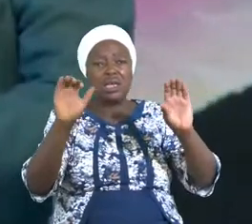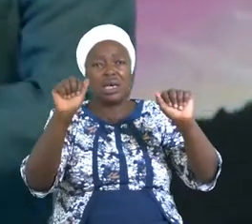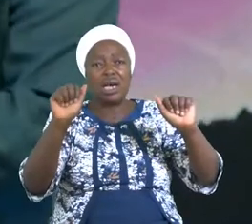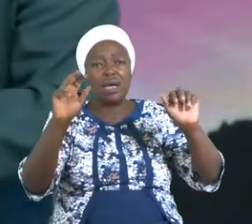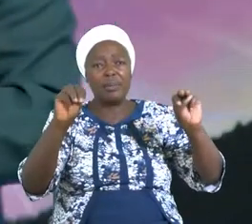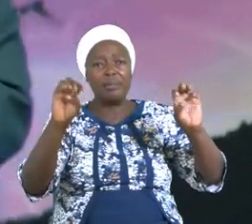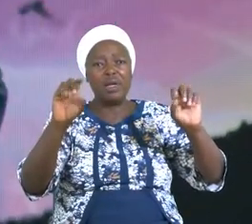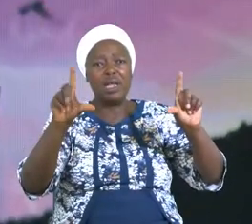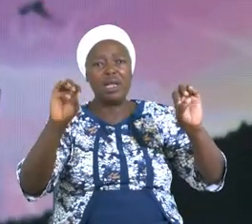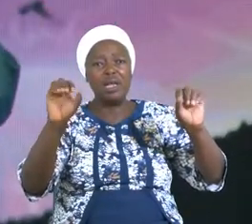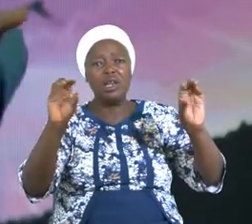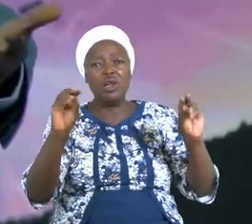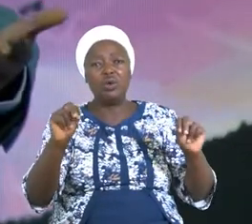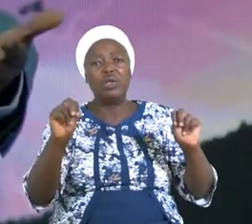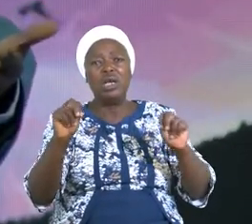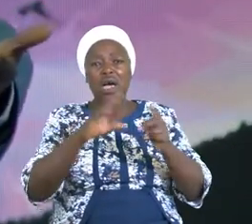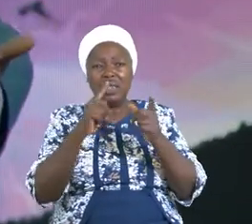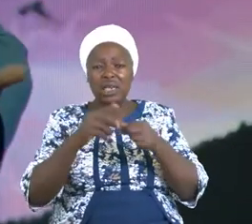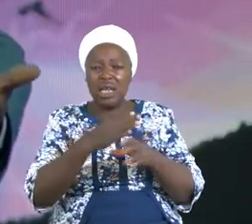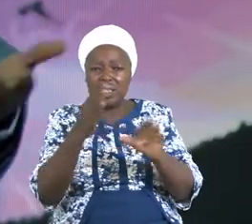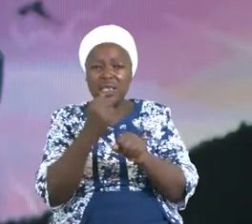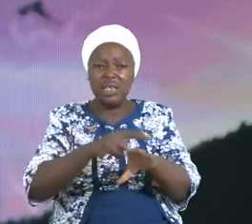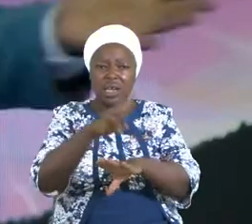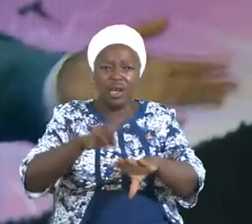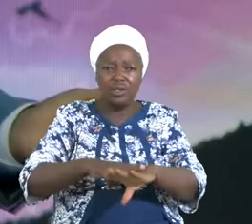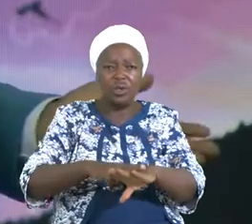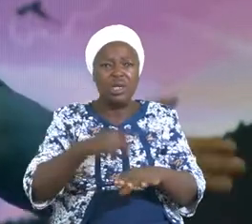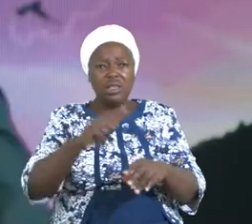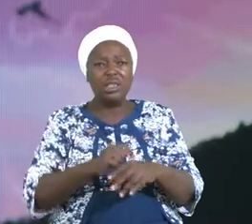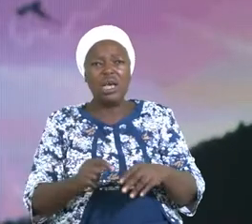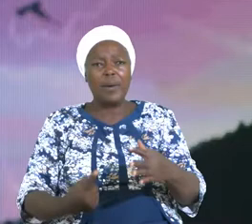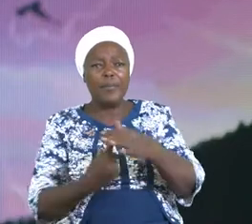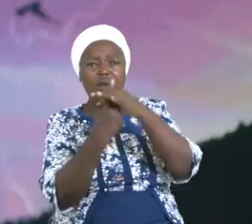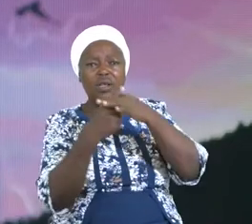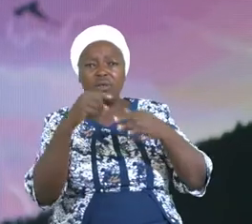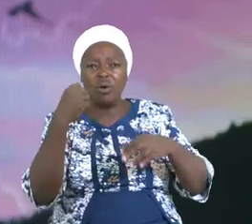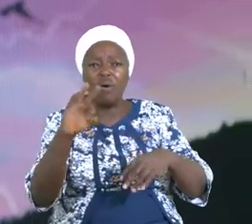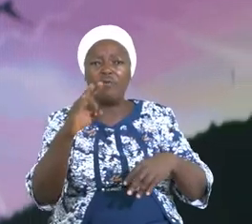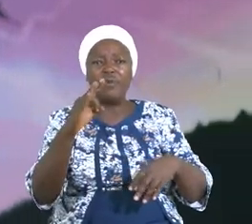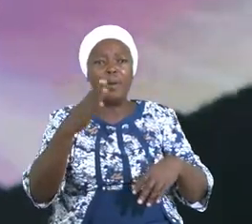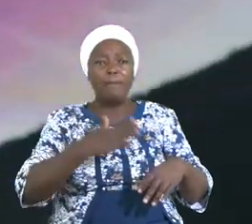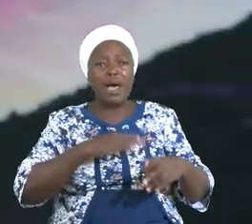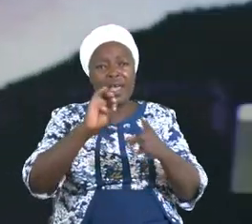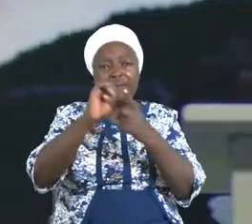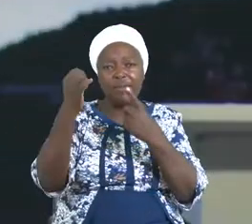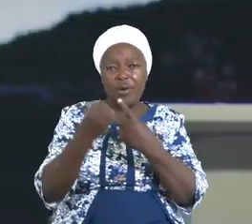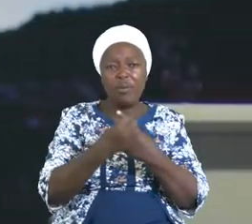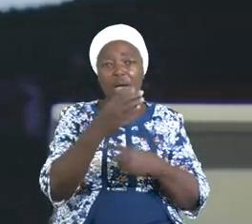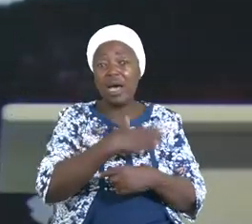the culture, the nature, the appearance of my environment, and you